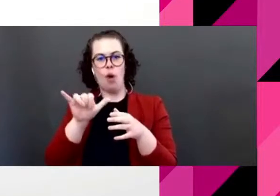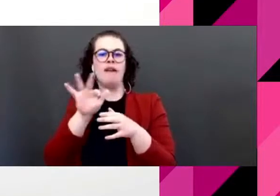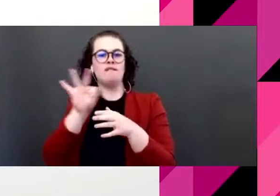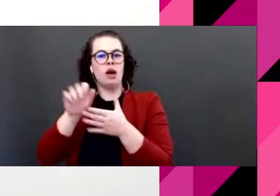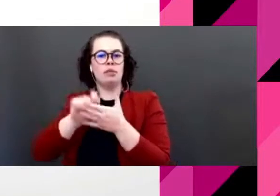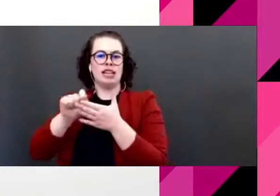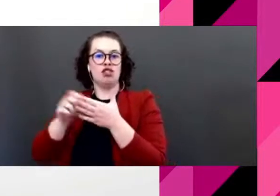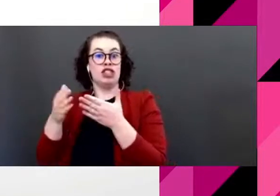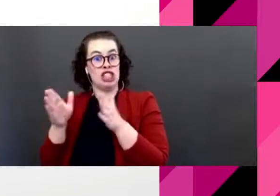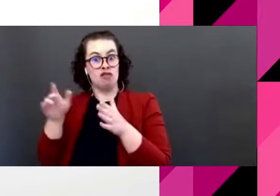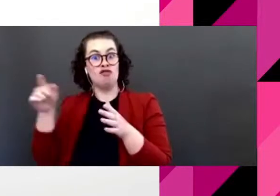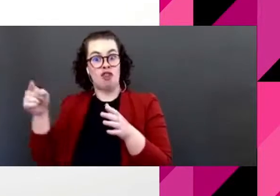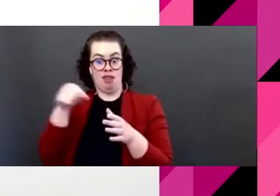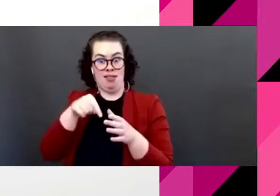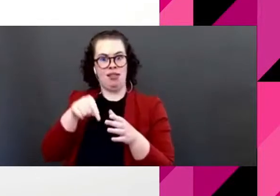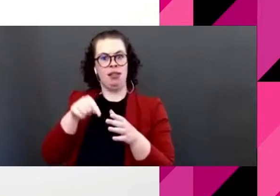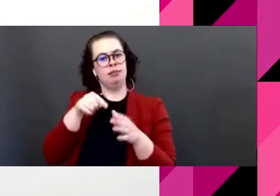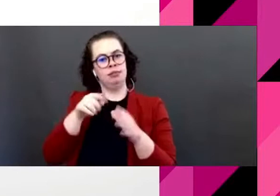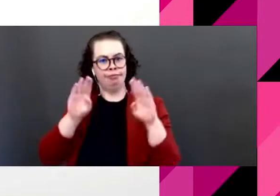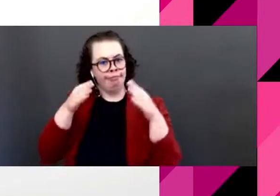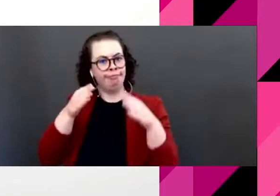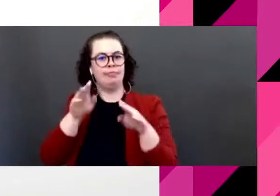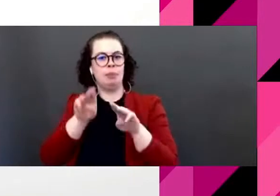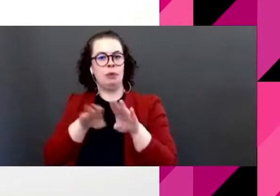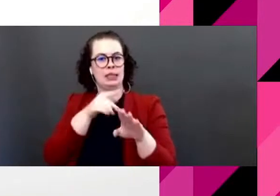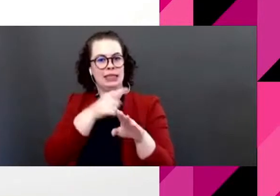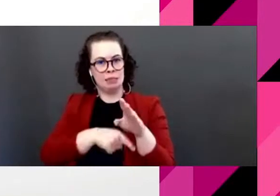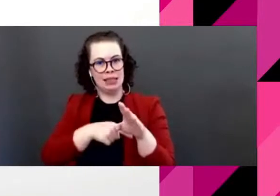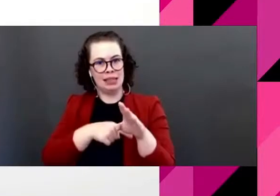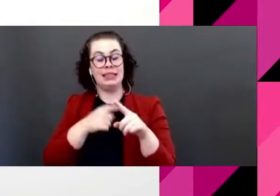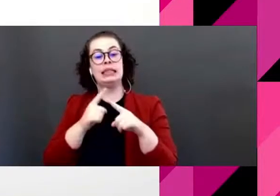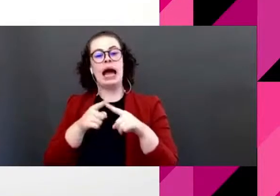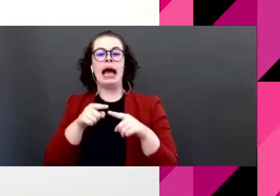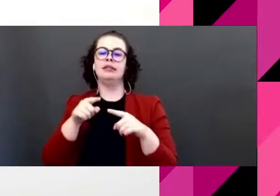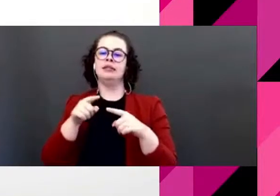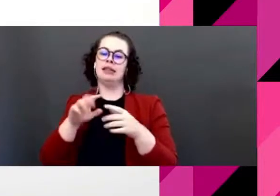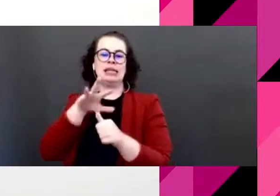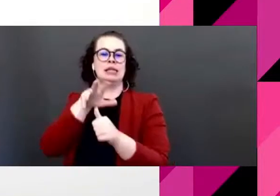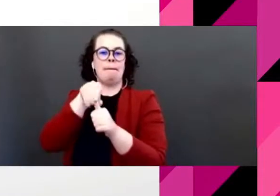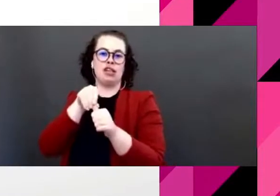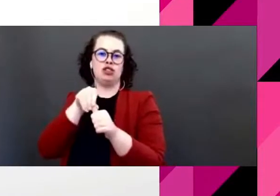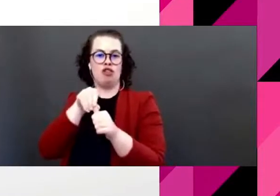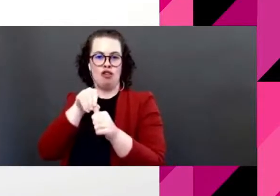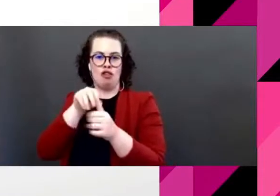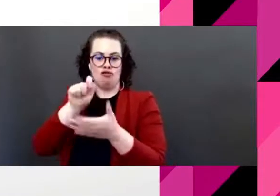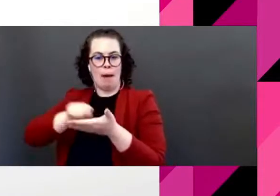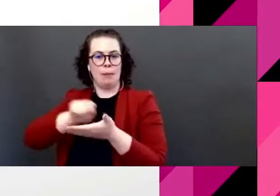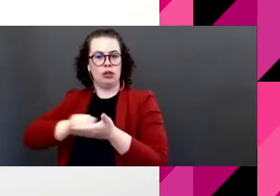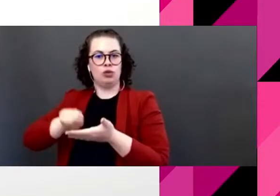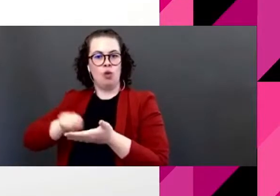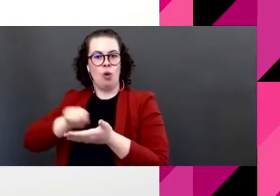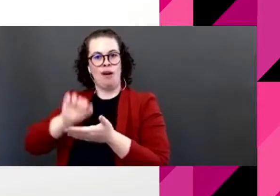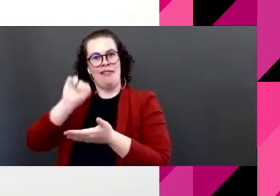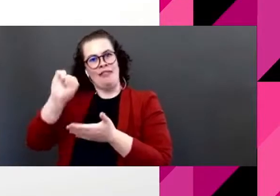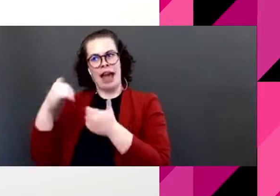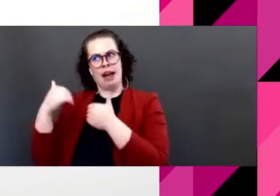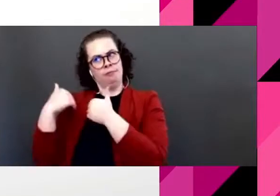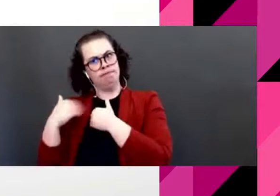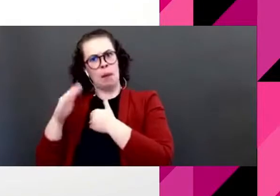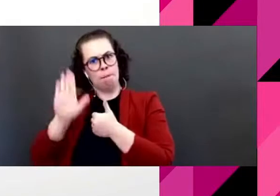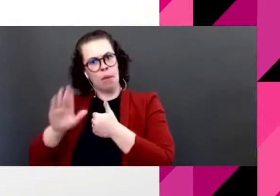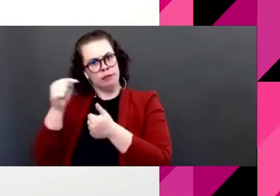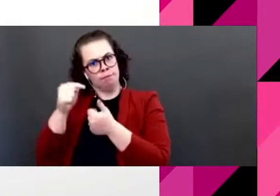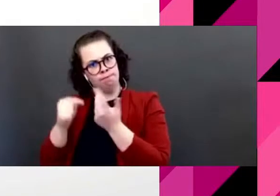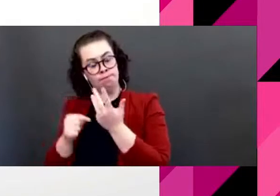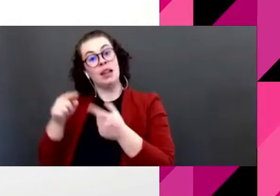General, and of course the mandate of the Special Rapporteur, we produce the international